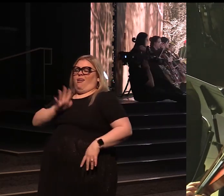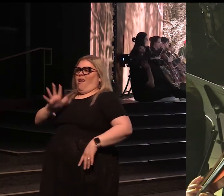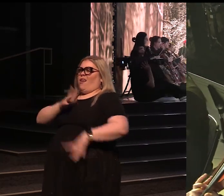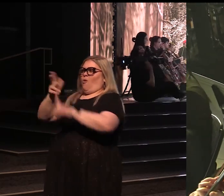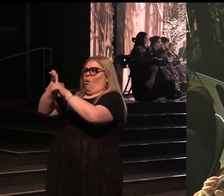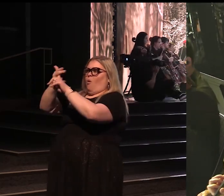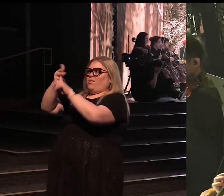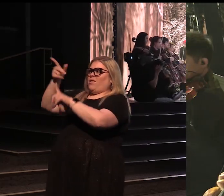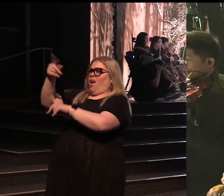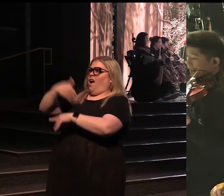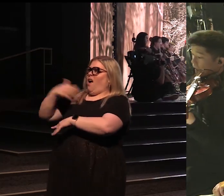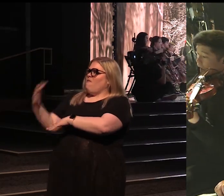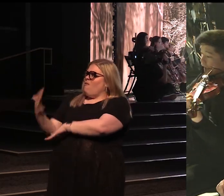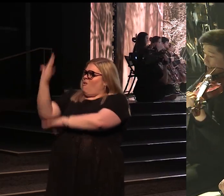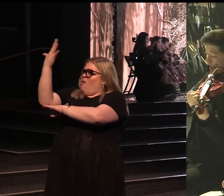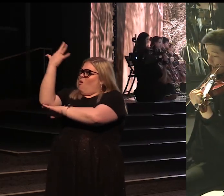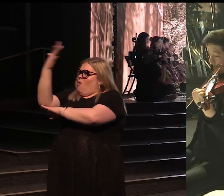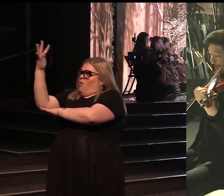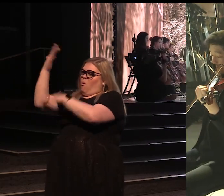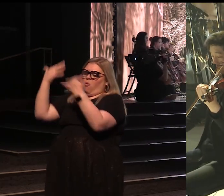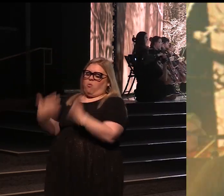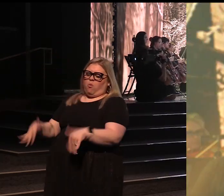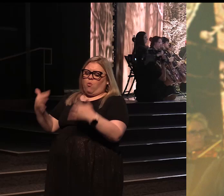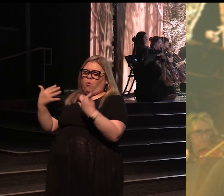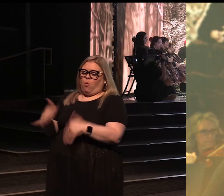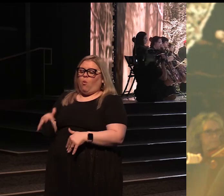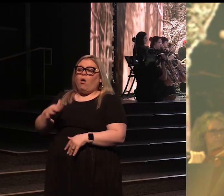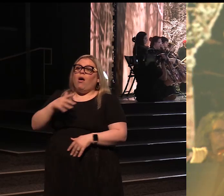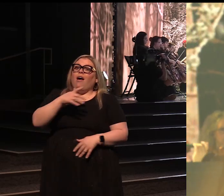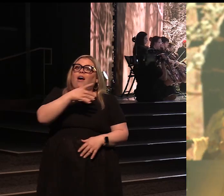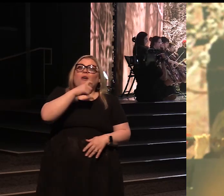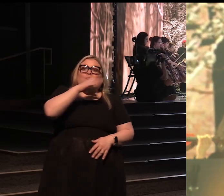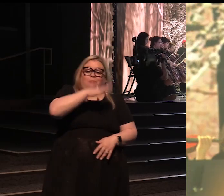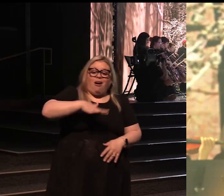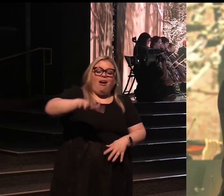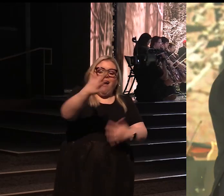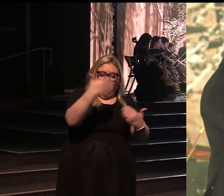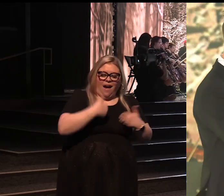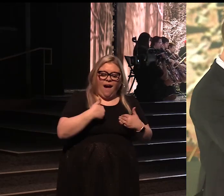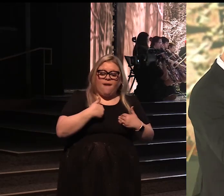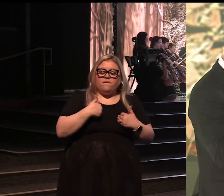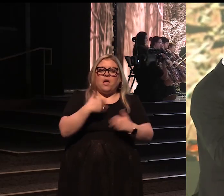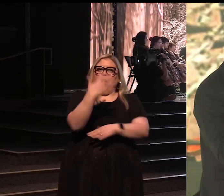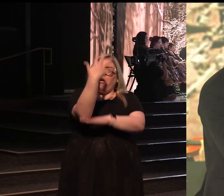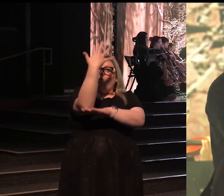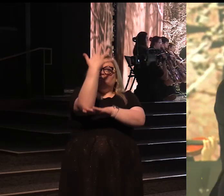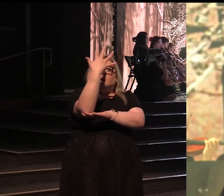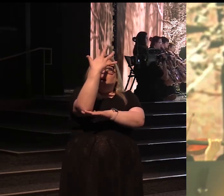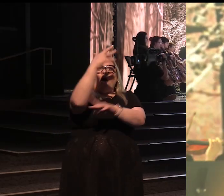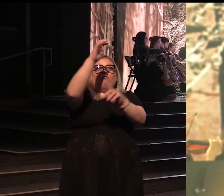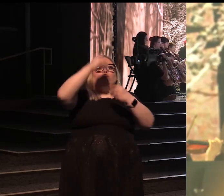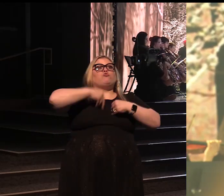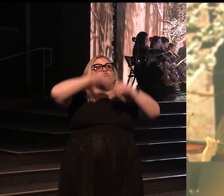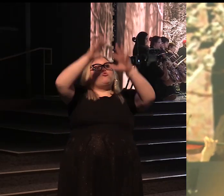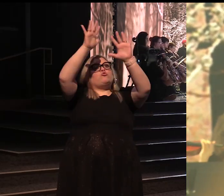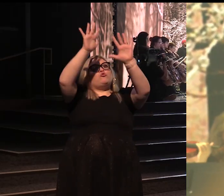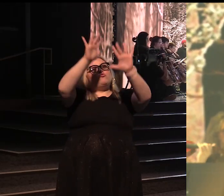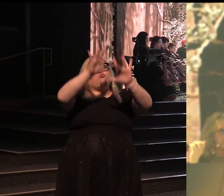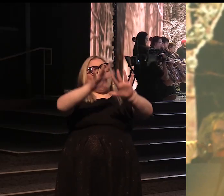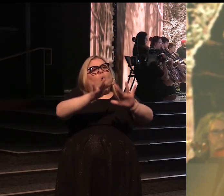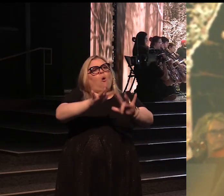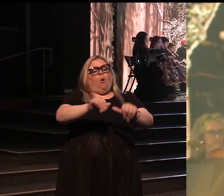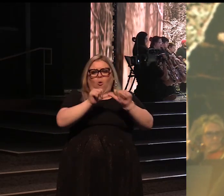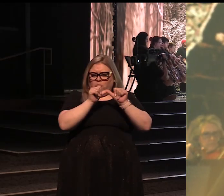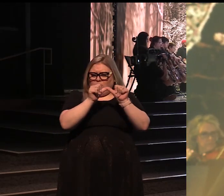There's a tree in the Grand Hotel and one in the park as well. The sturdy kind that doesn't mind